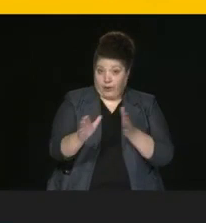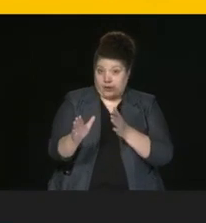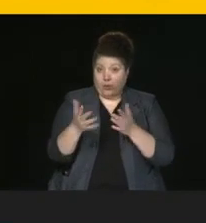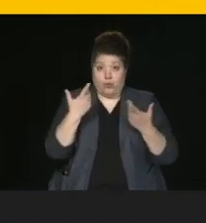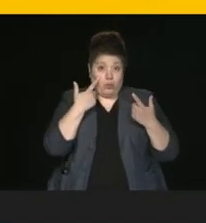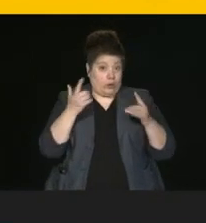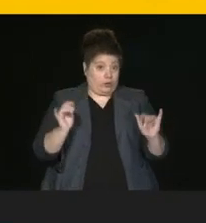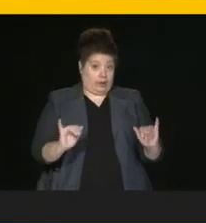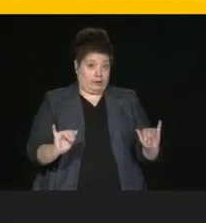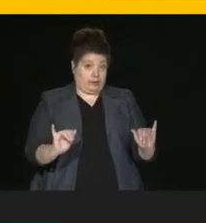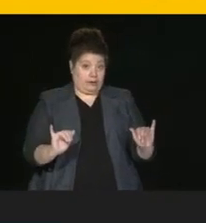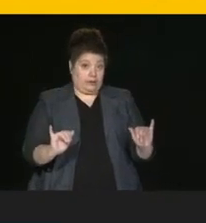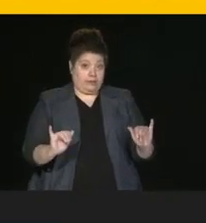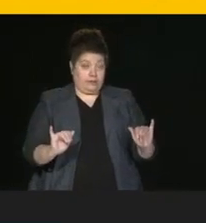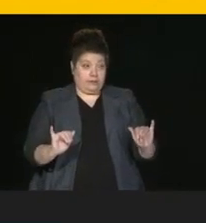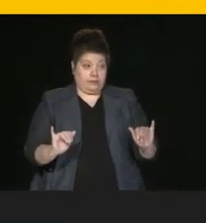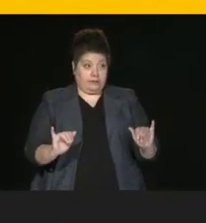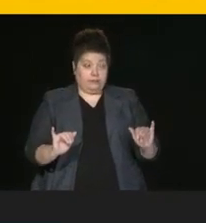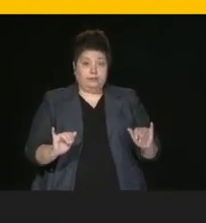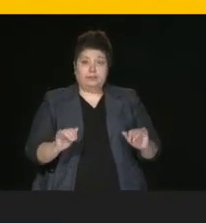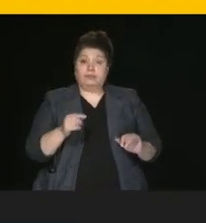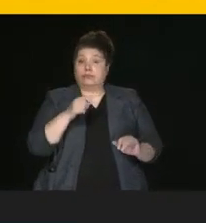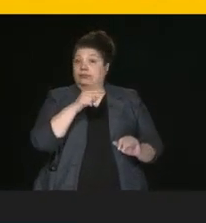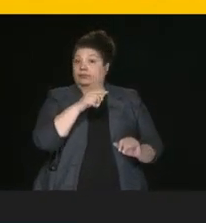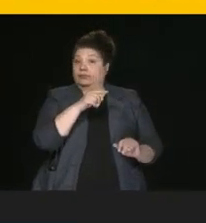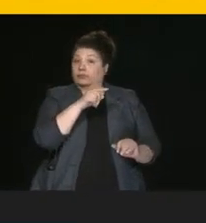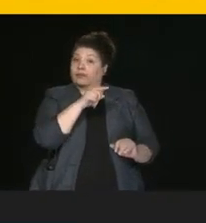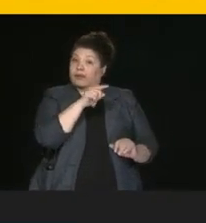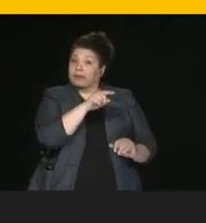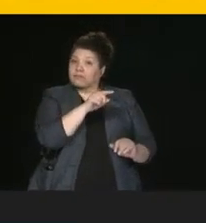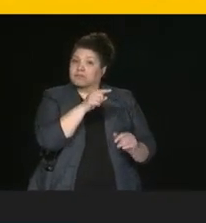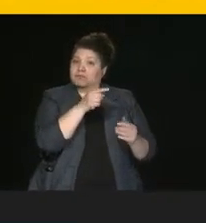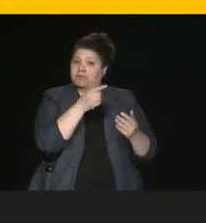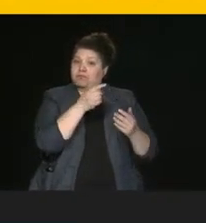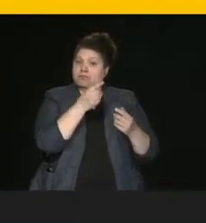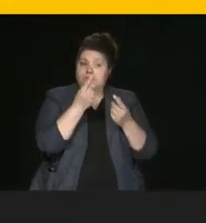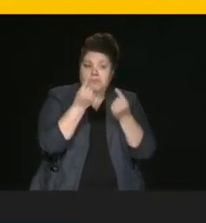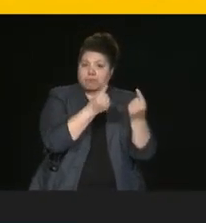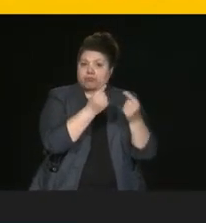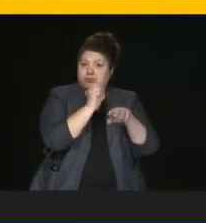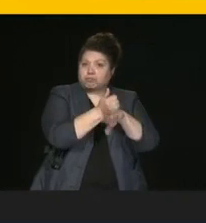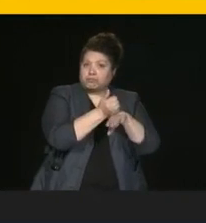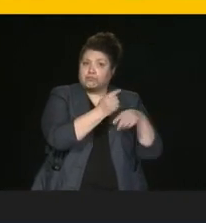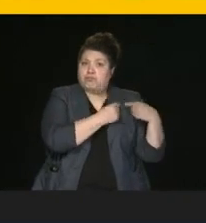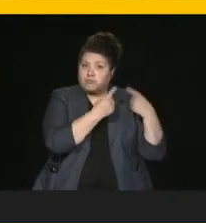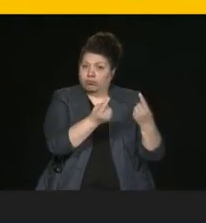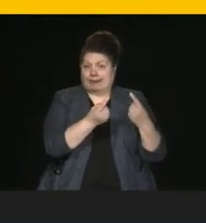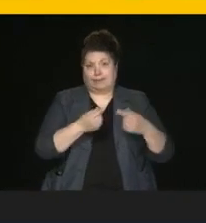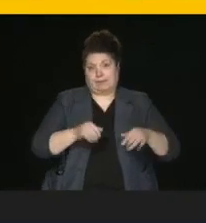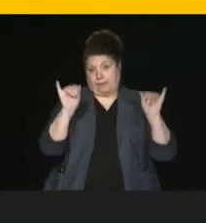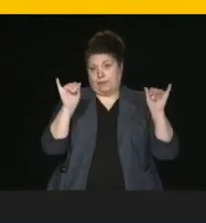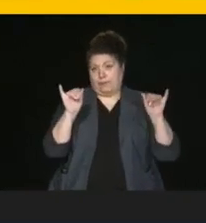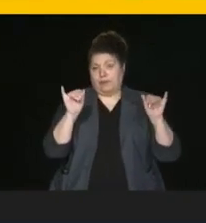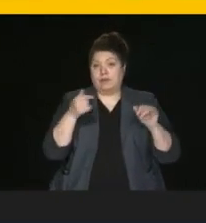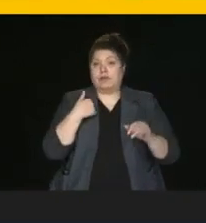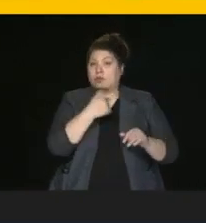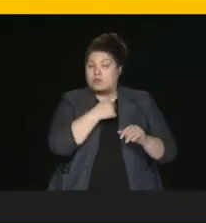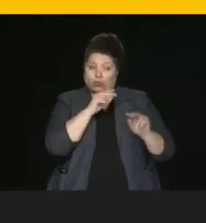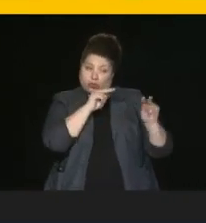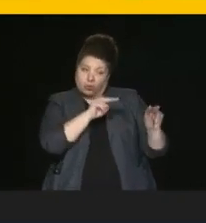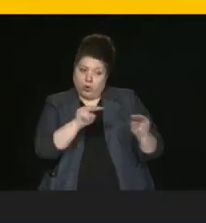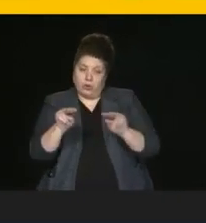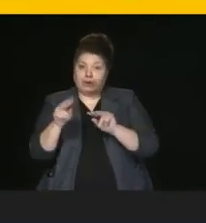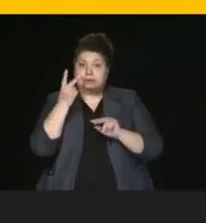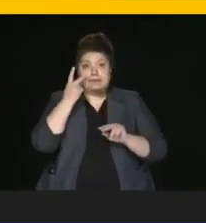We are continuing to implement the measures we have put in place, and we are keeping an eye on the trajectory to see if